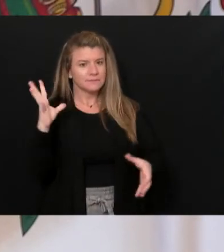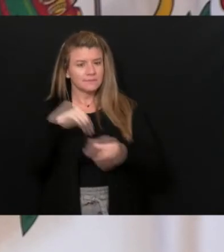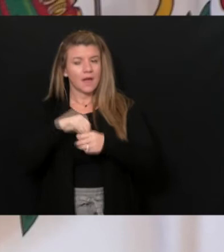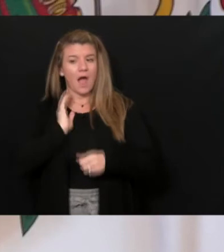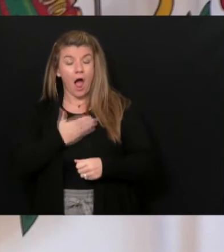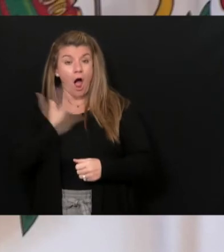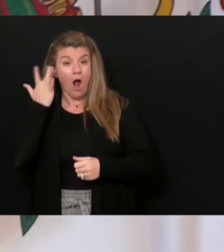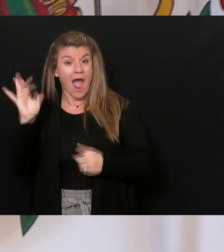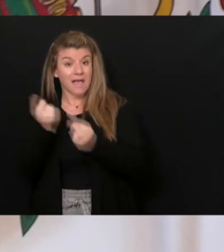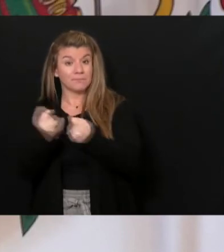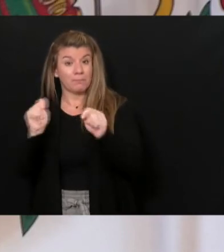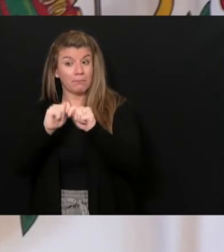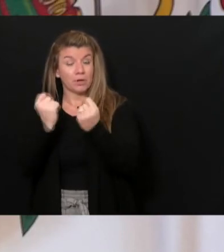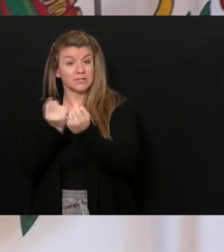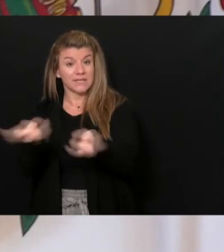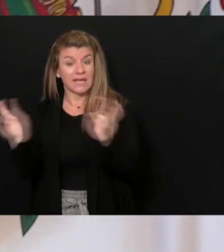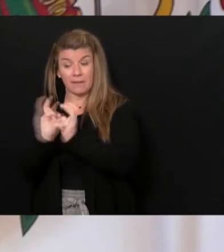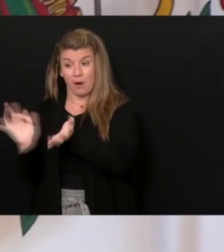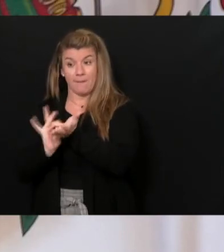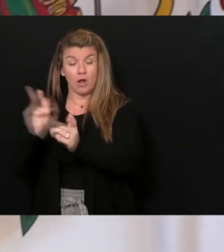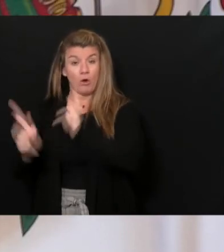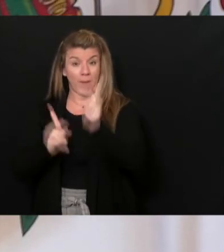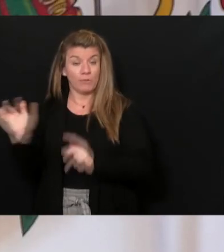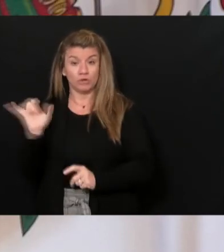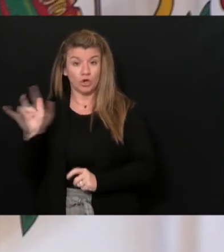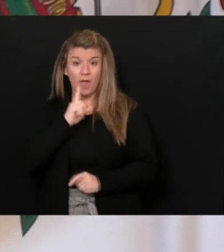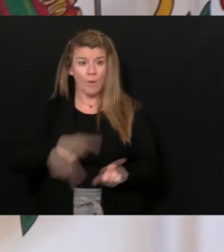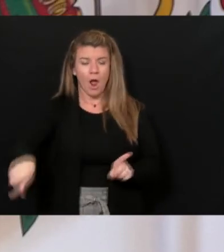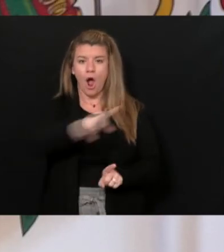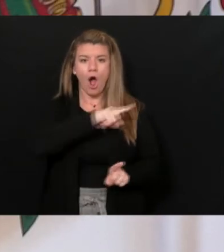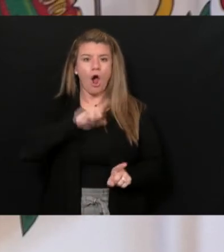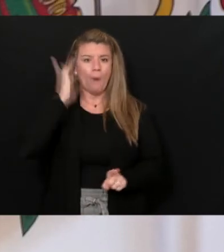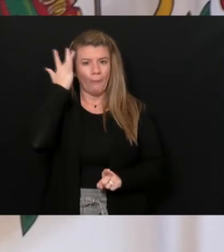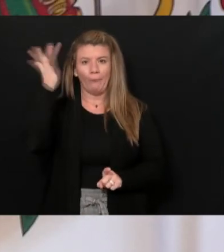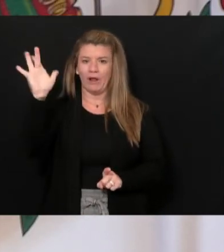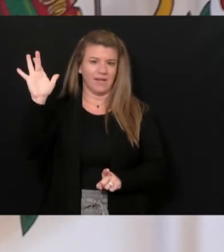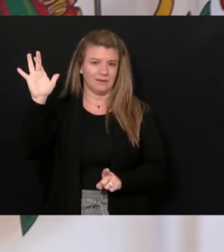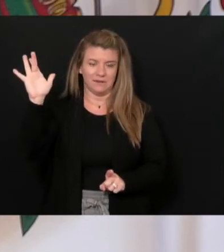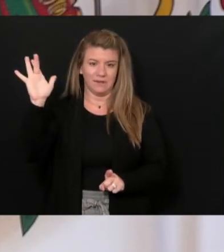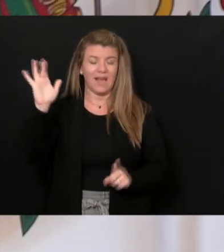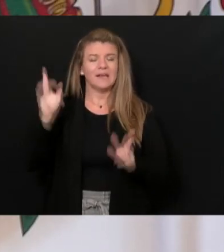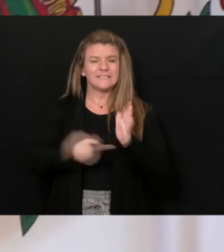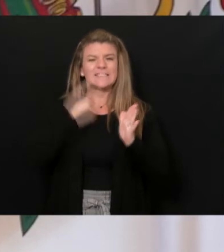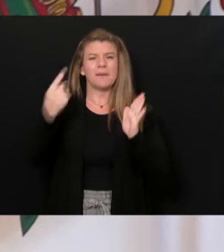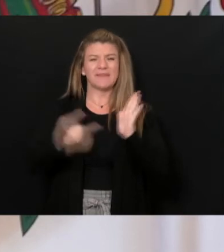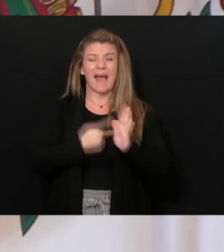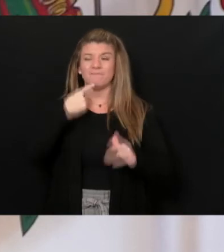really brilliant medical people. And sometimes, for